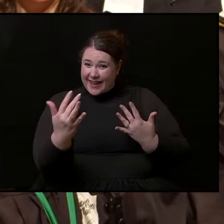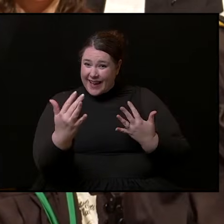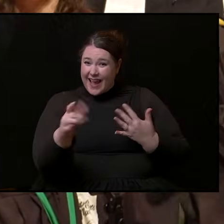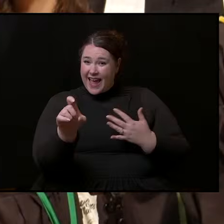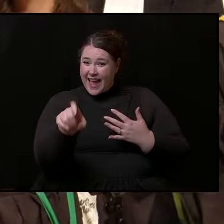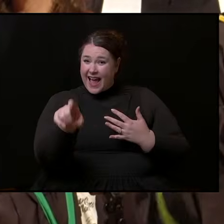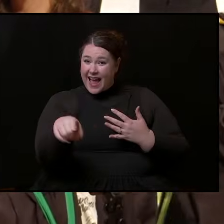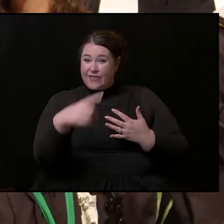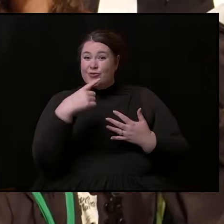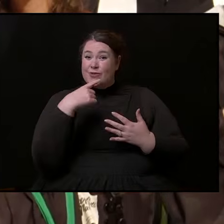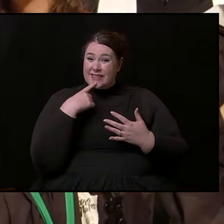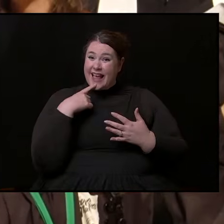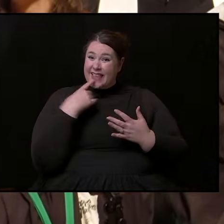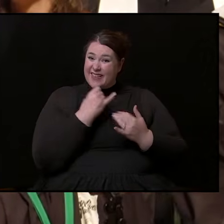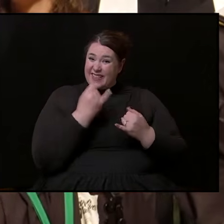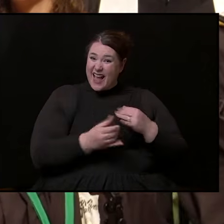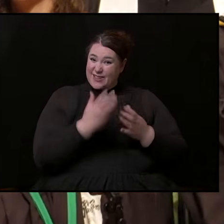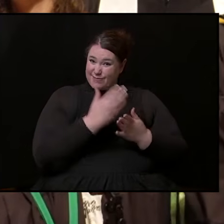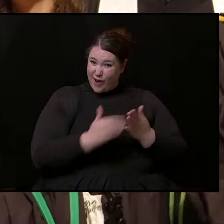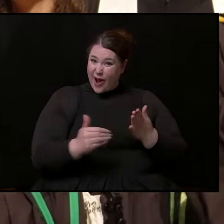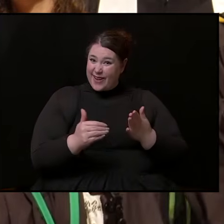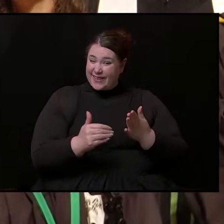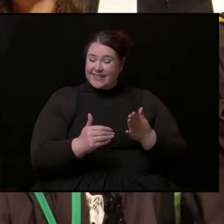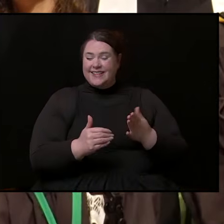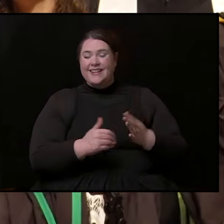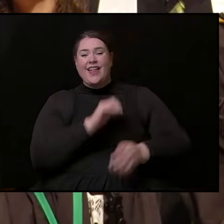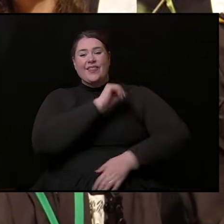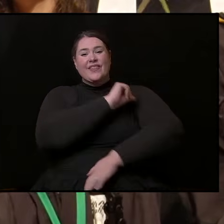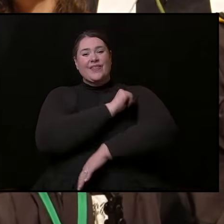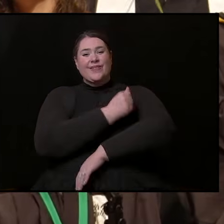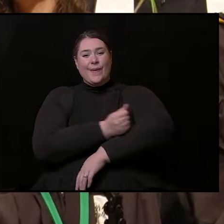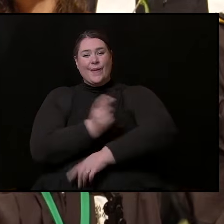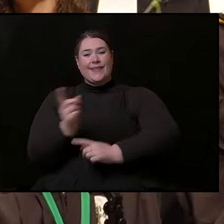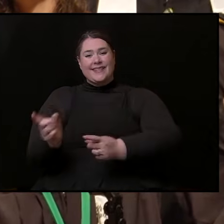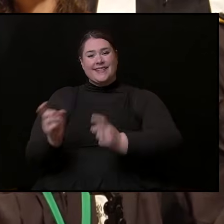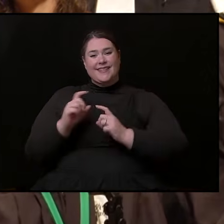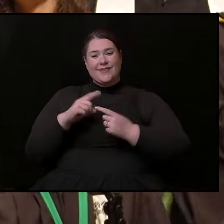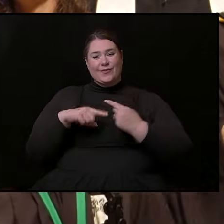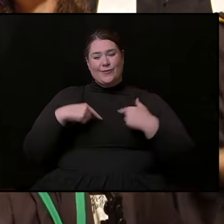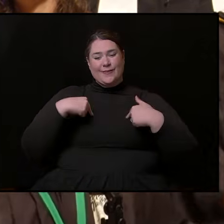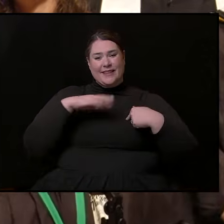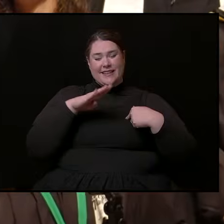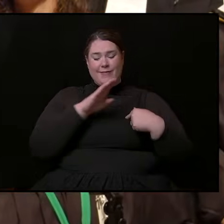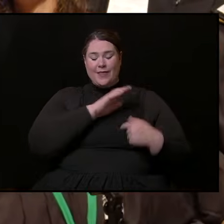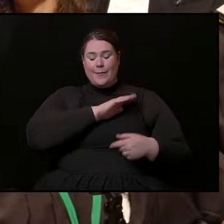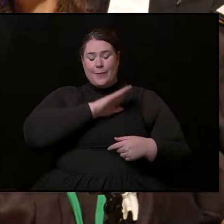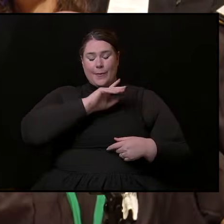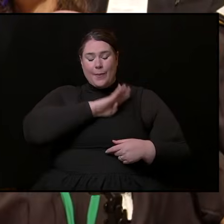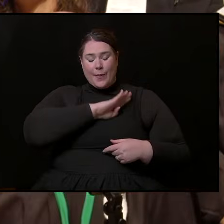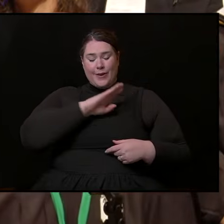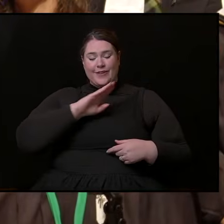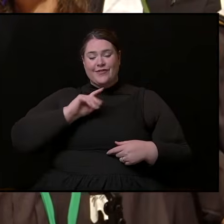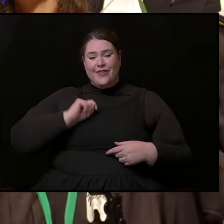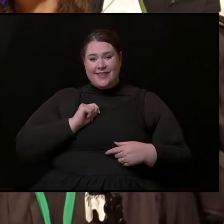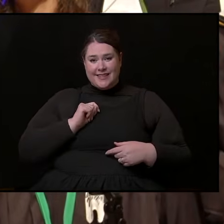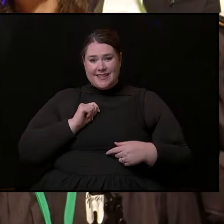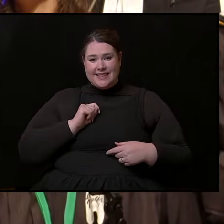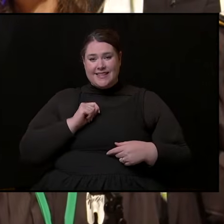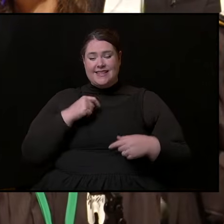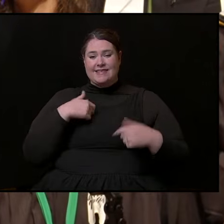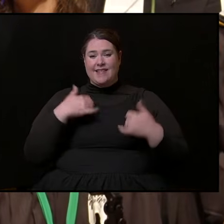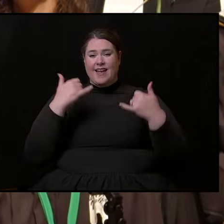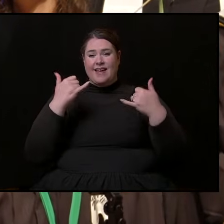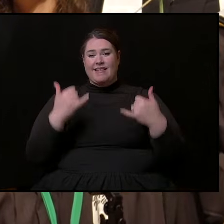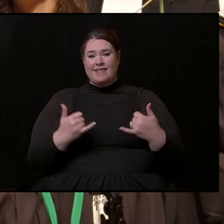do this. By virtue of the authority vested in me by the Board of Trustees, I